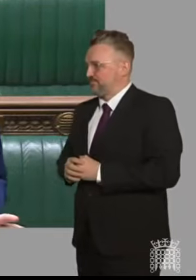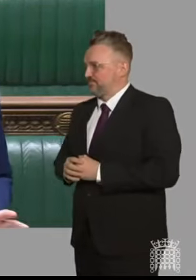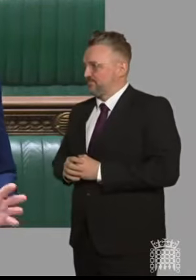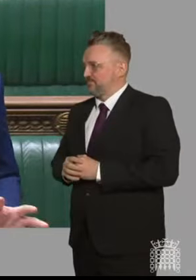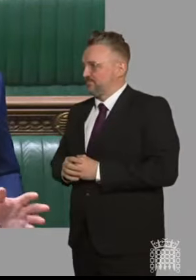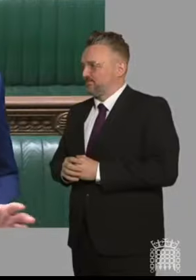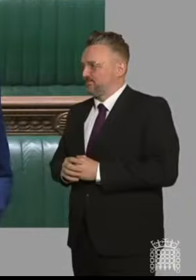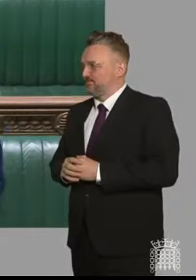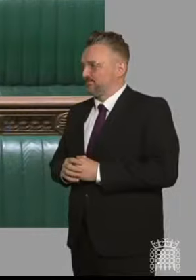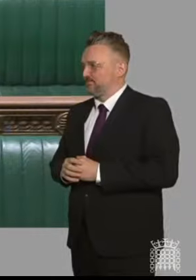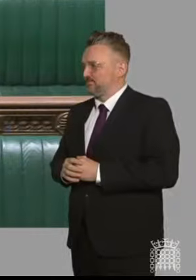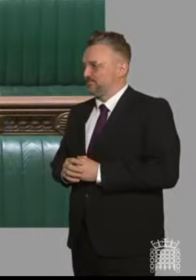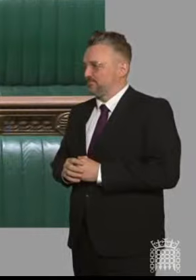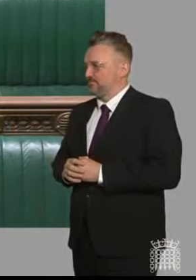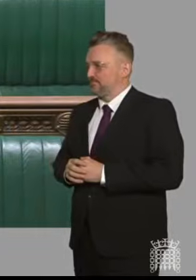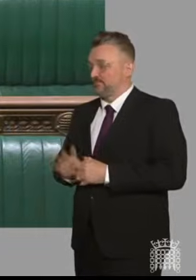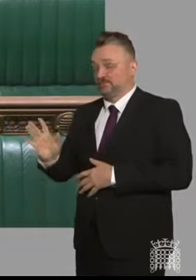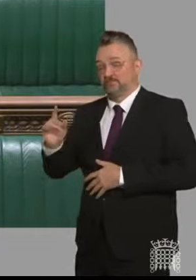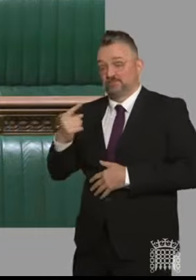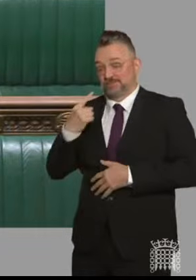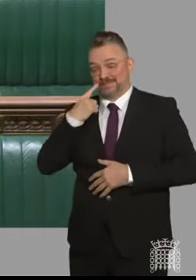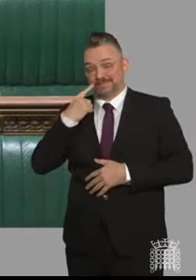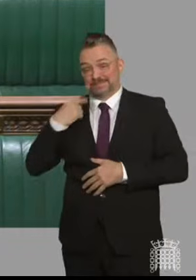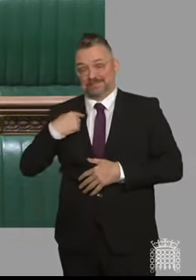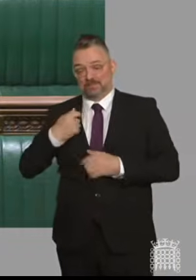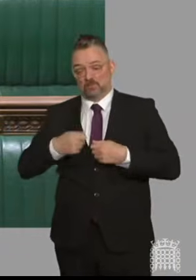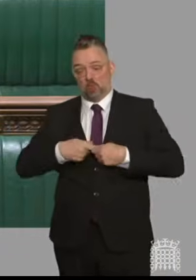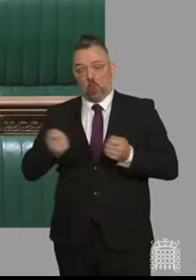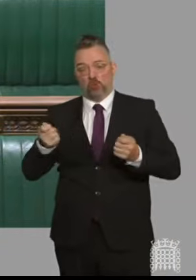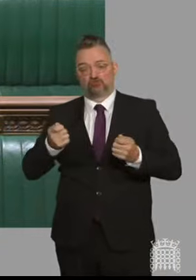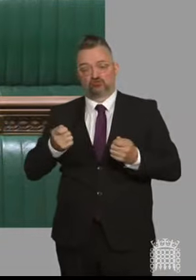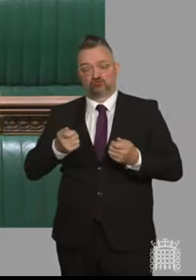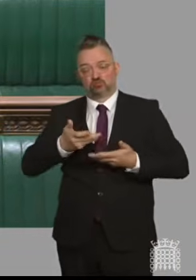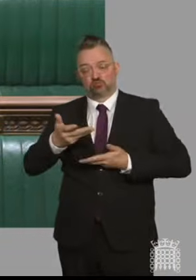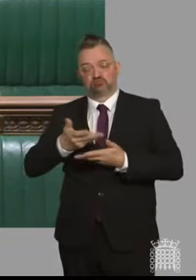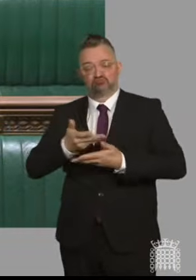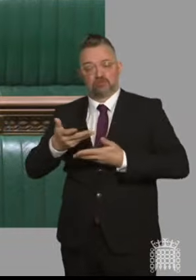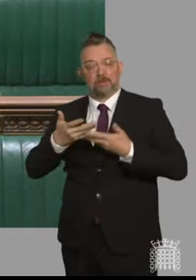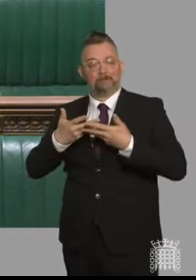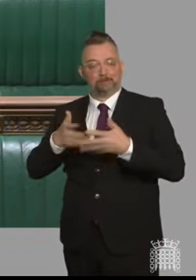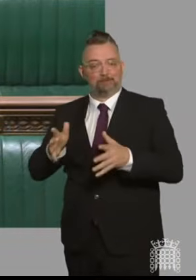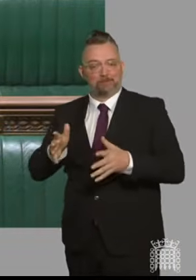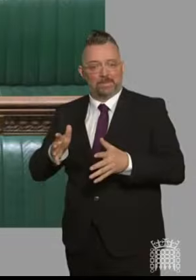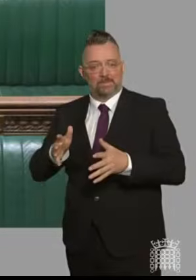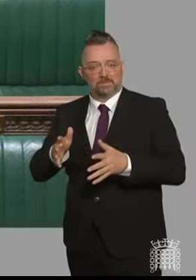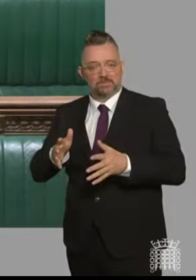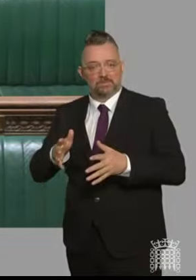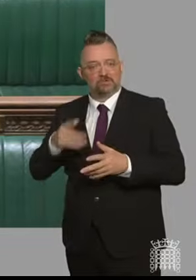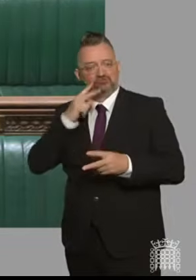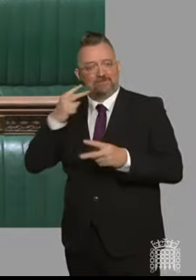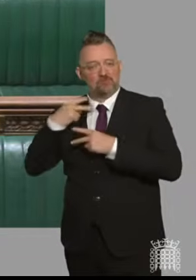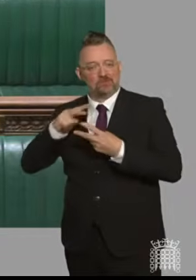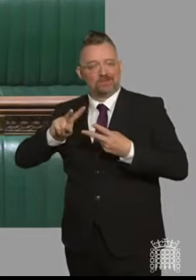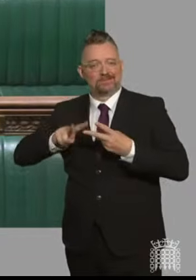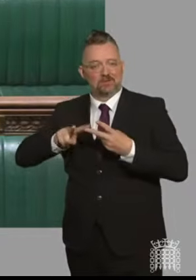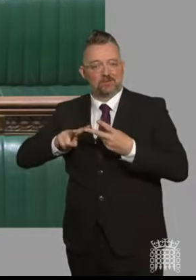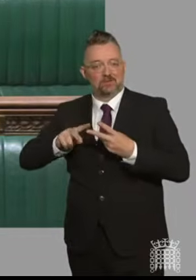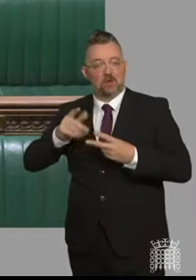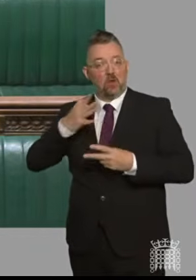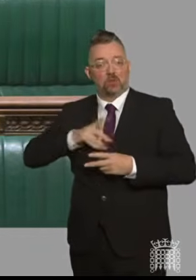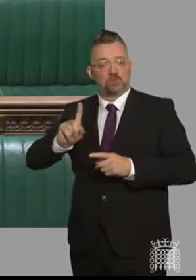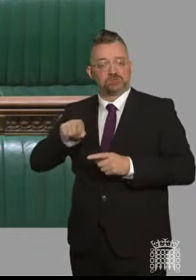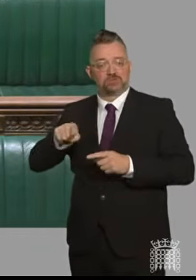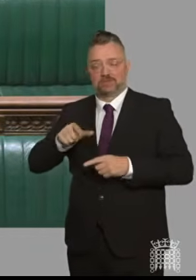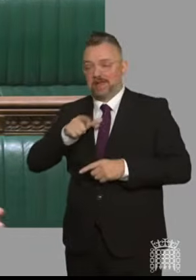out the choices that we need to make in delivering a fully decarbonised electricity system by